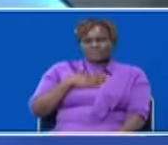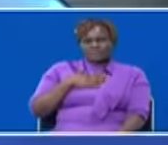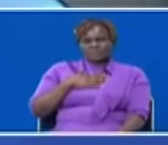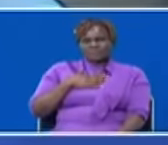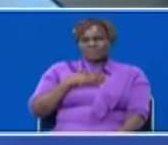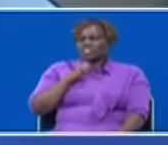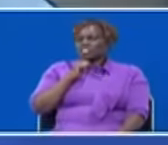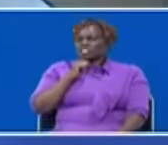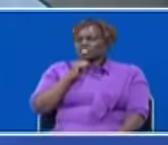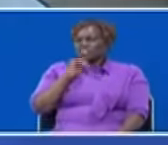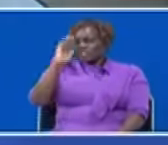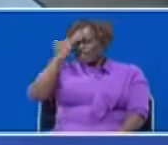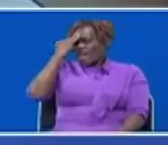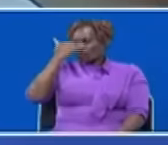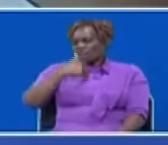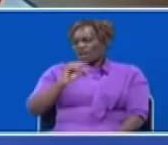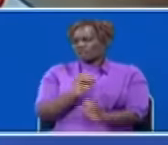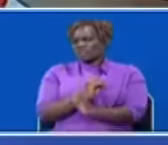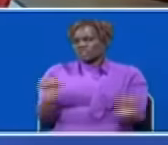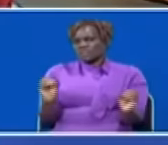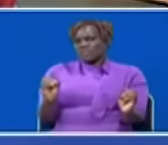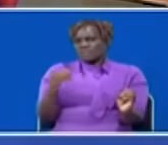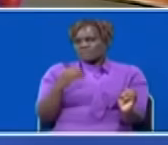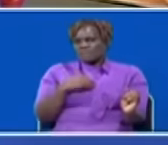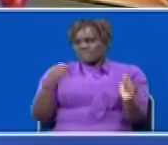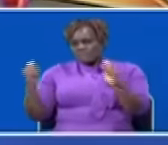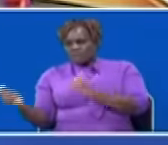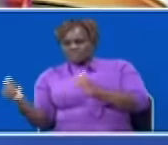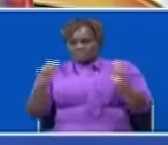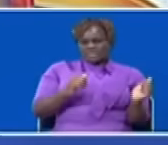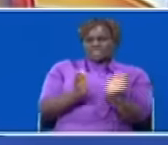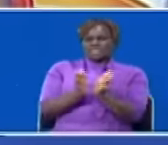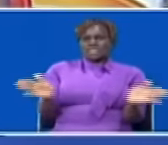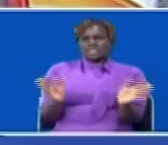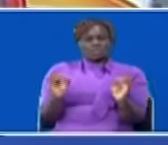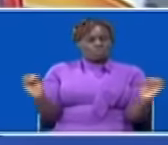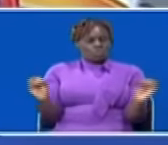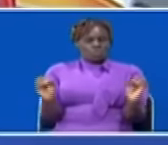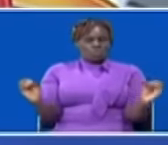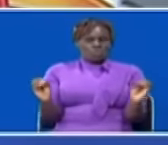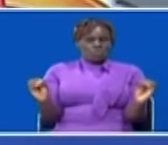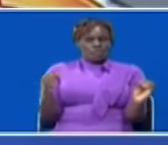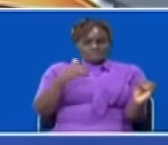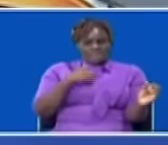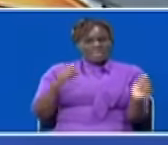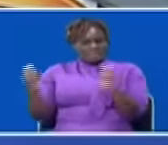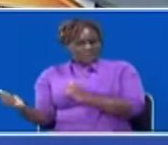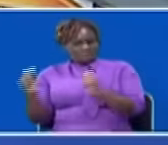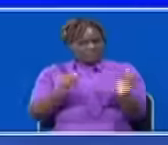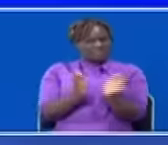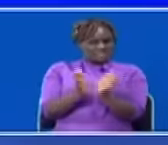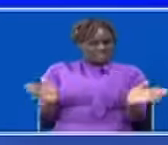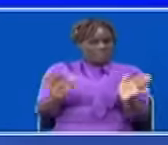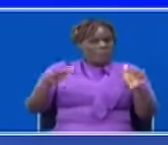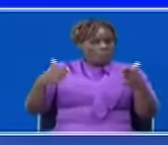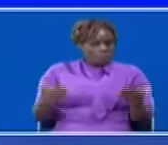is not in doubt. I was not baptized general in ODM for nothing. I was baptized a general in this